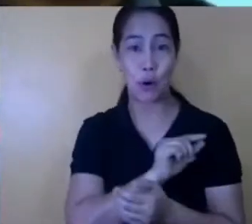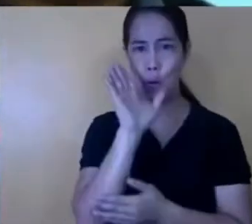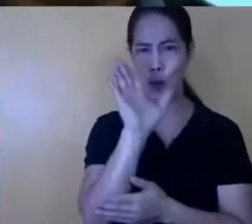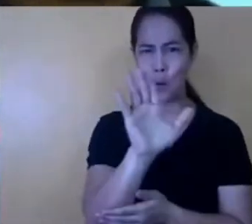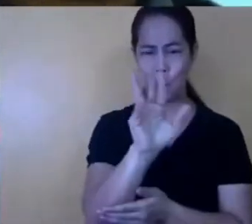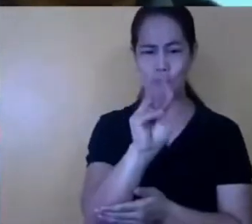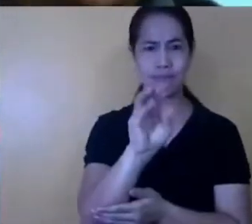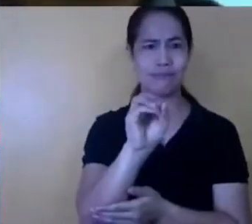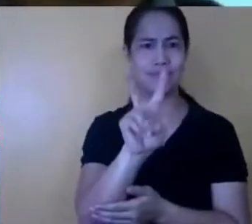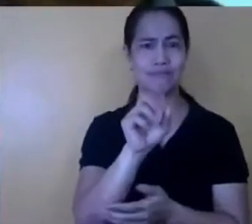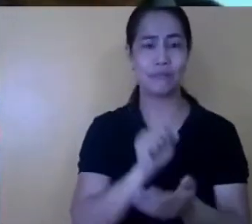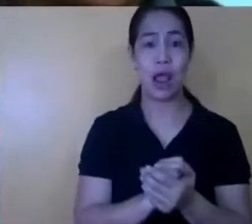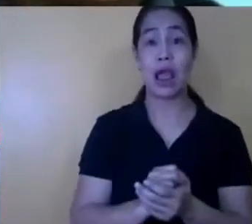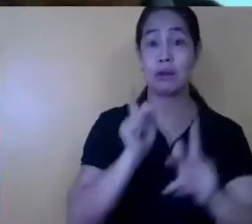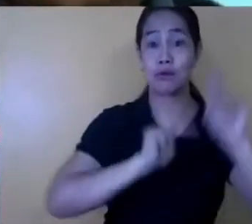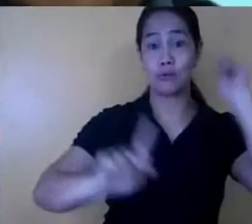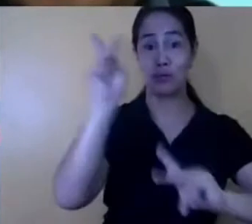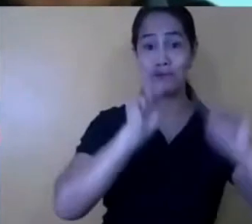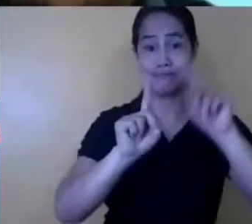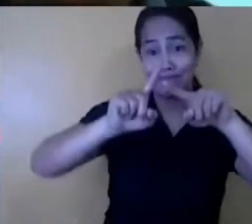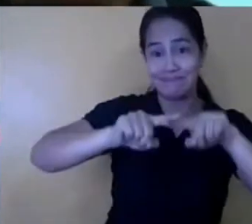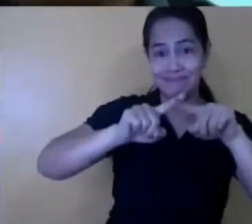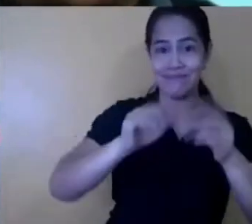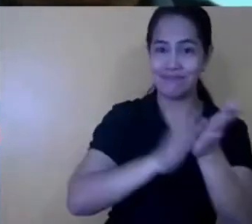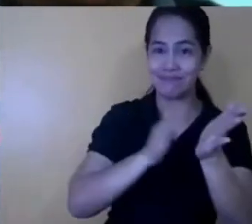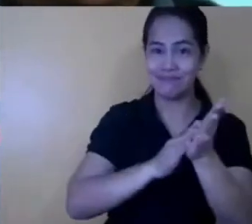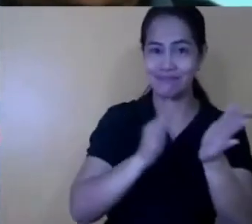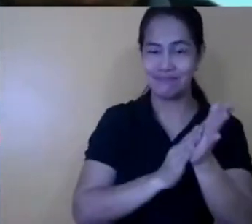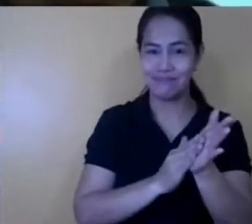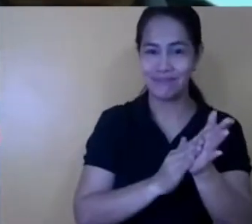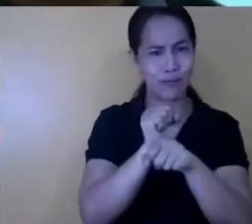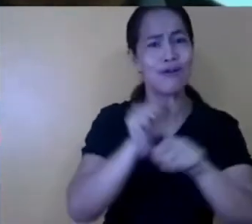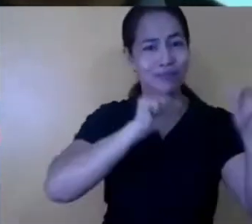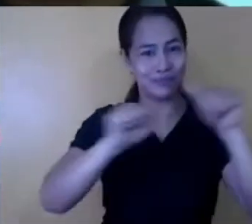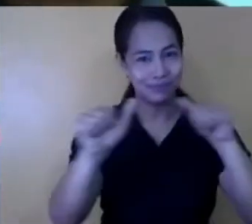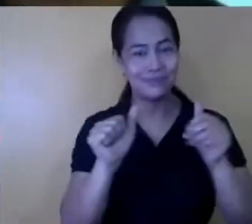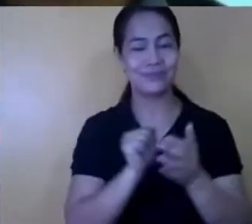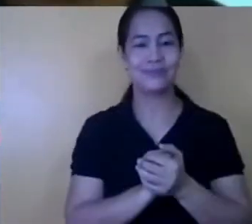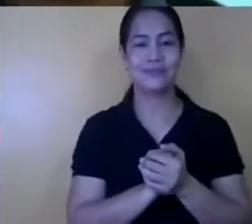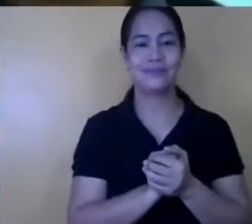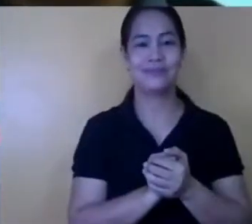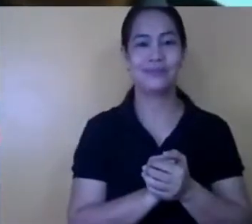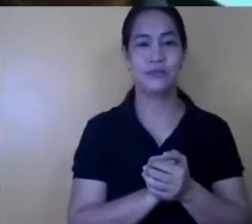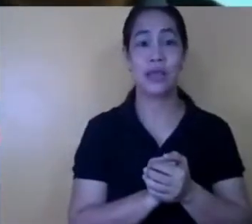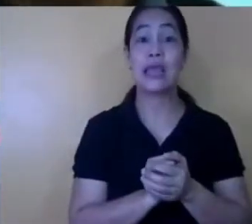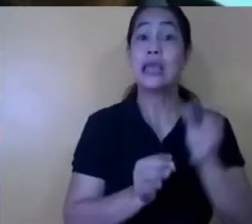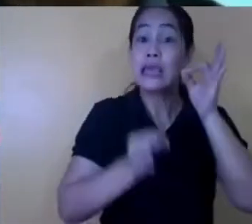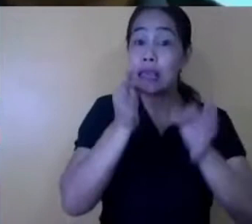Your performance will depend on the scope of coverage of the work or activity. If your